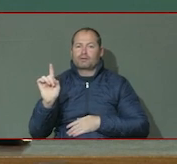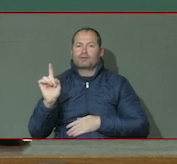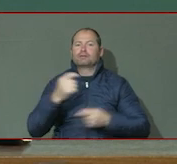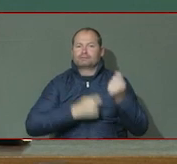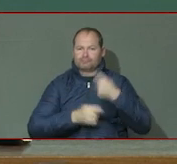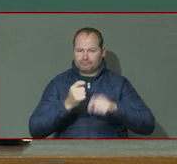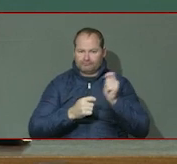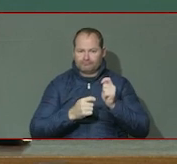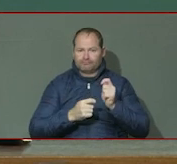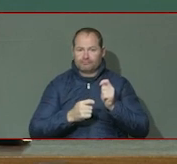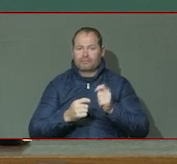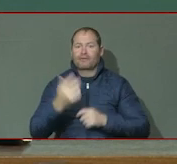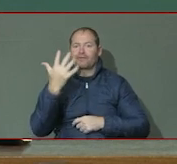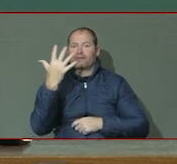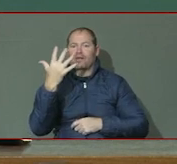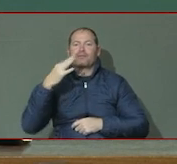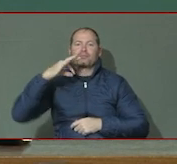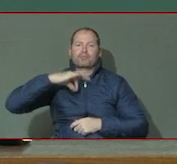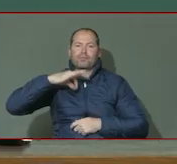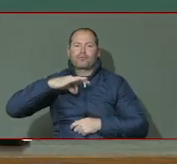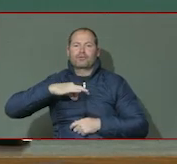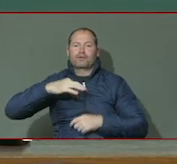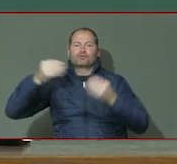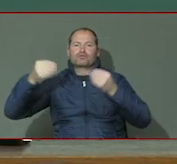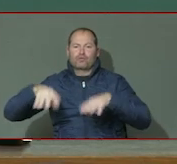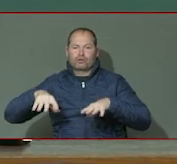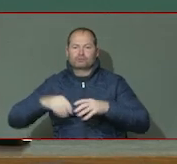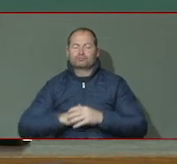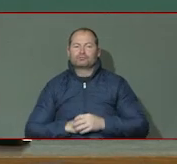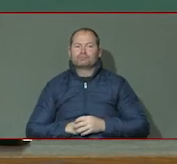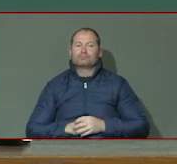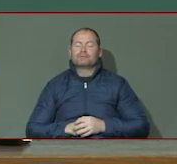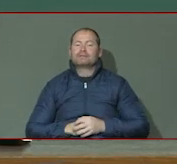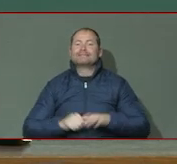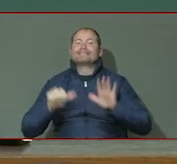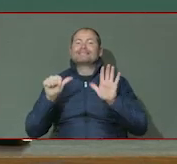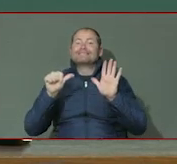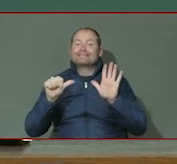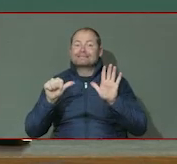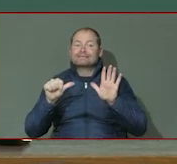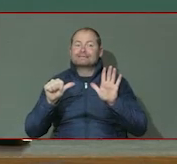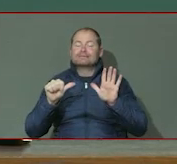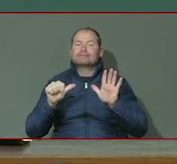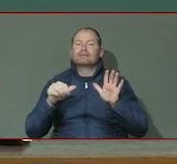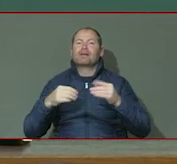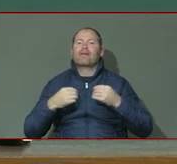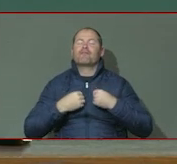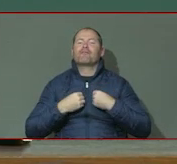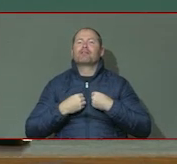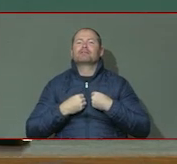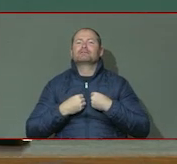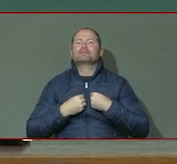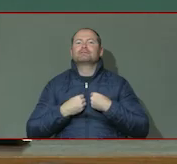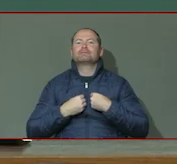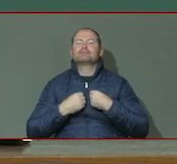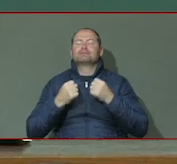sales, and 5 was the profit or loss, and then we said 6 is the one that we use in your fixed assets note. So